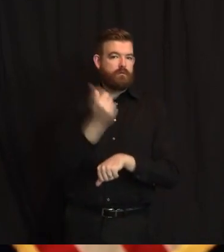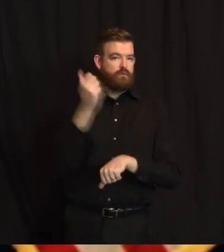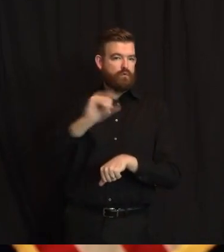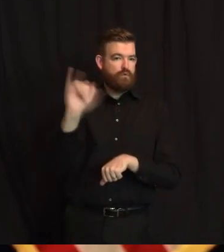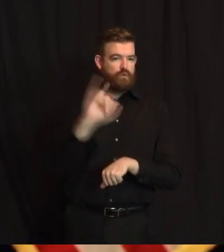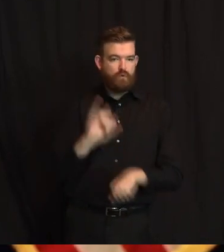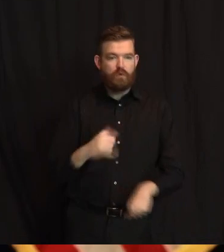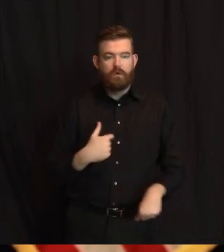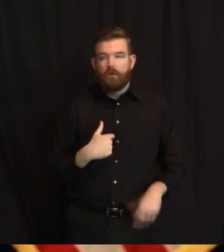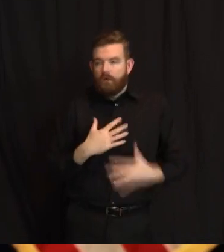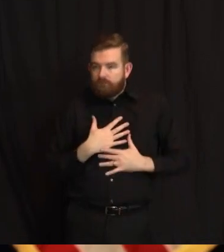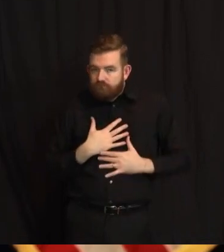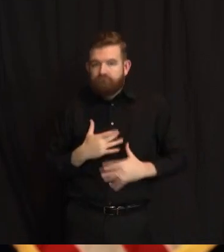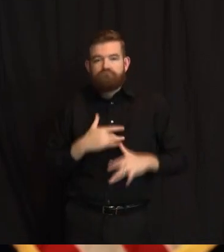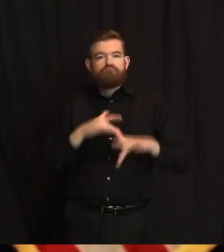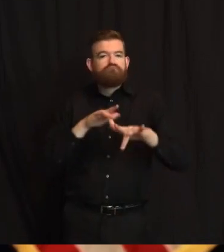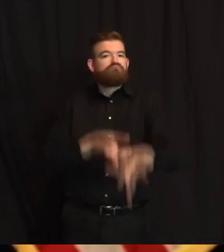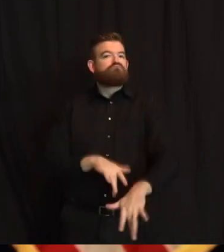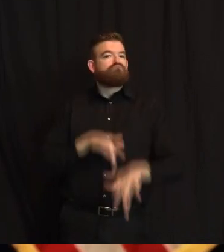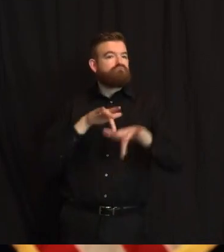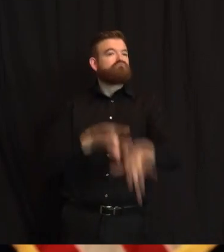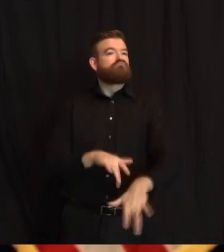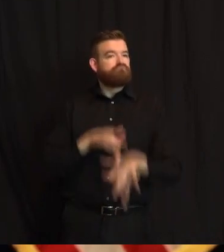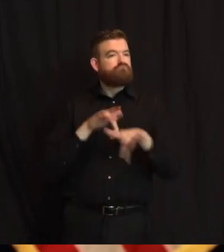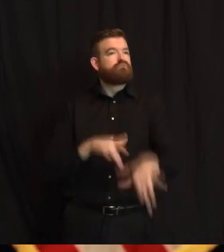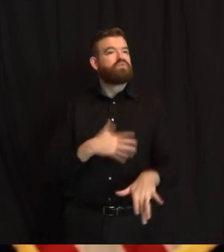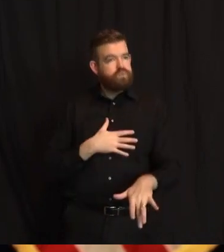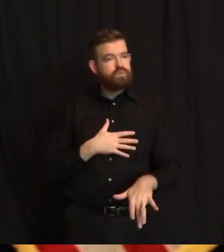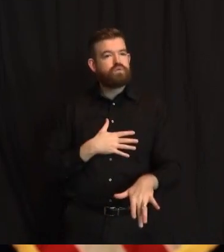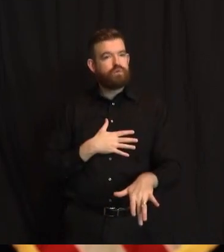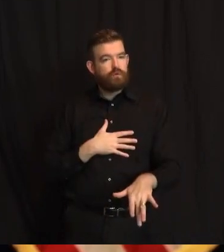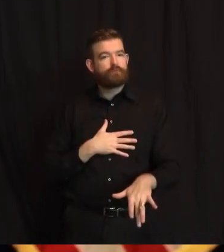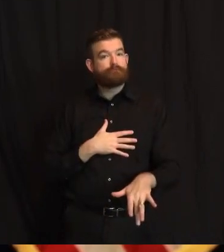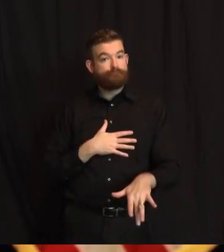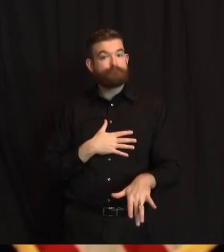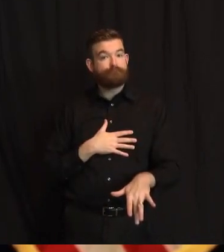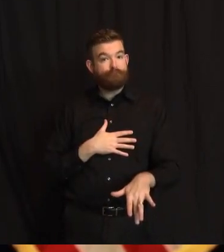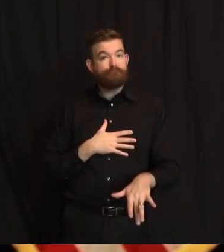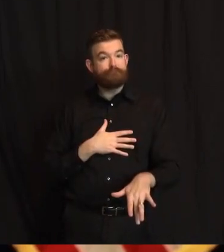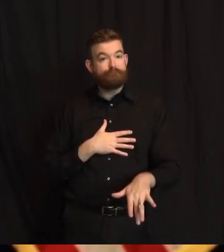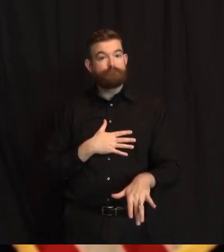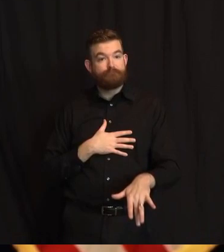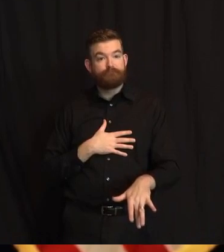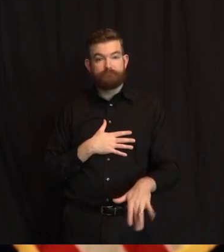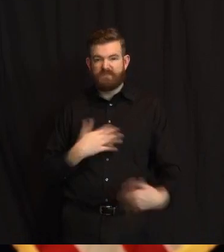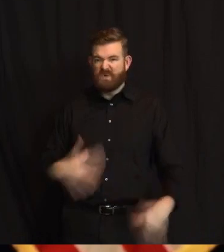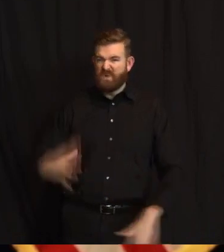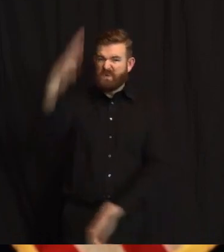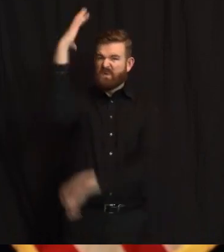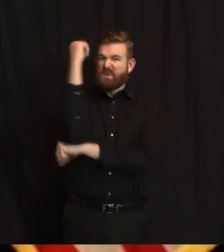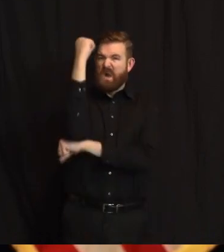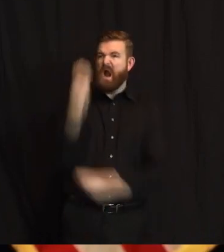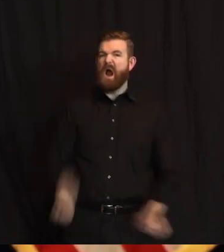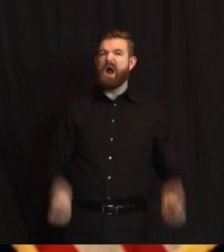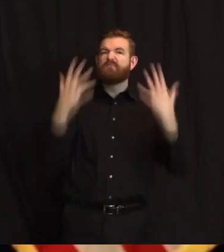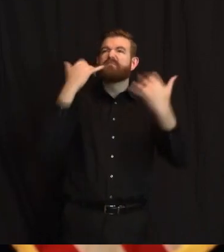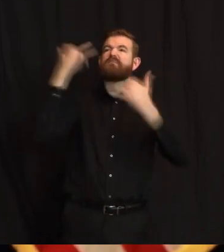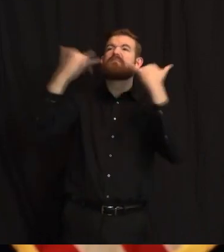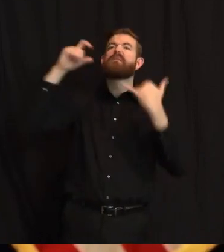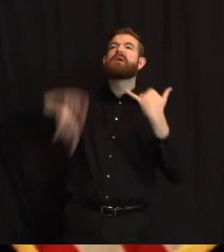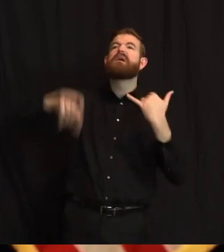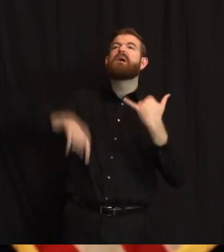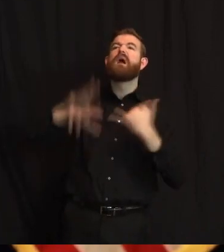question here. We're breaking any prior record by 10x in our state, in our country, frankly. We've now broken through not